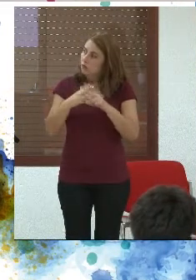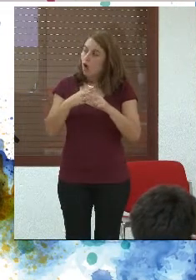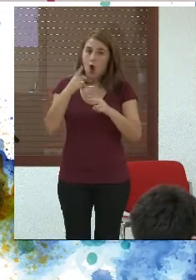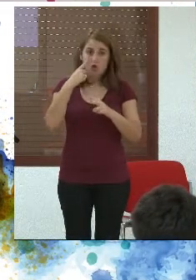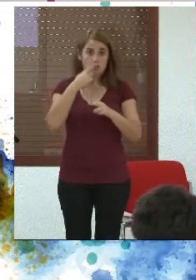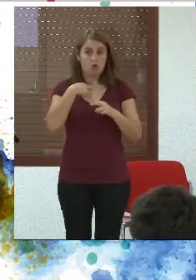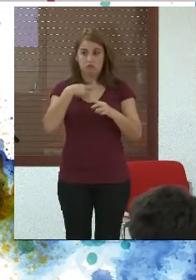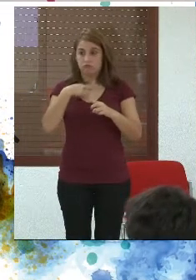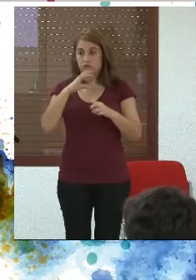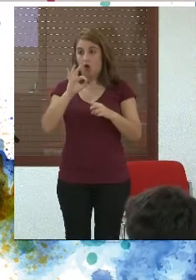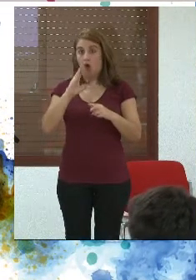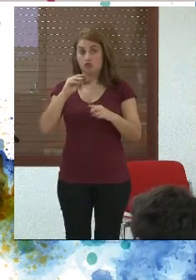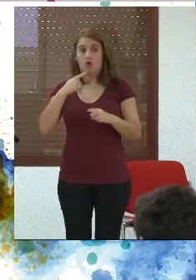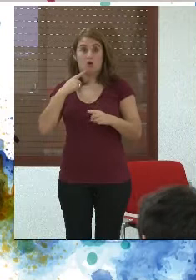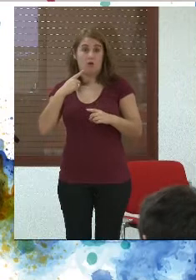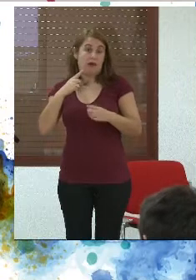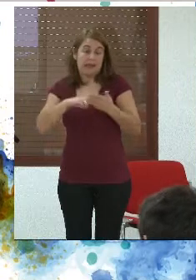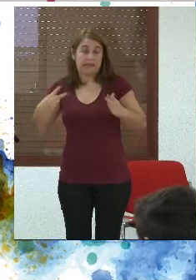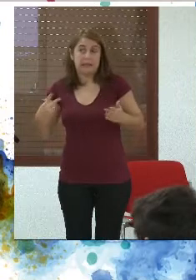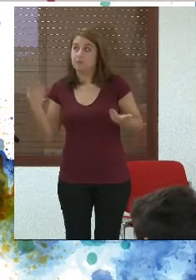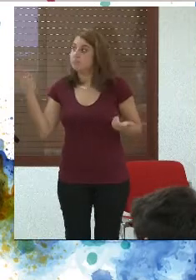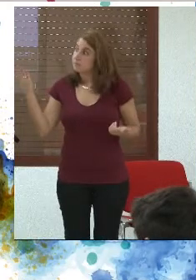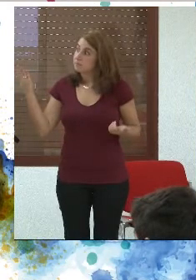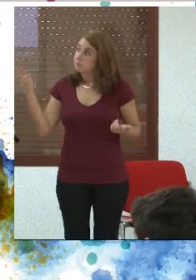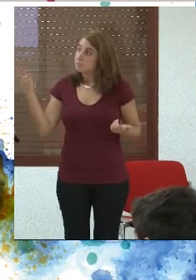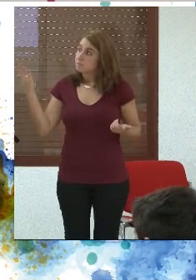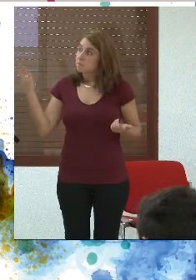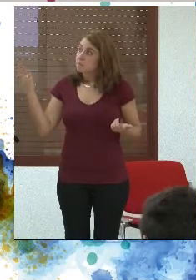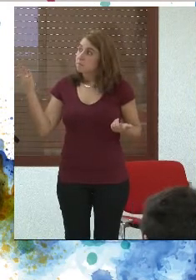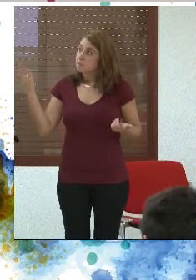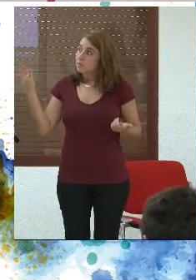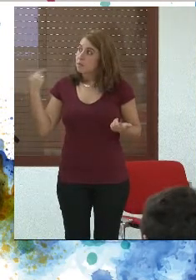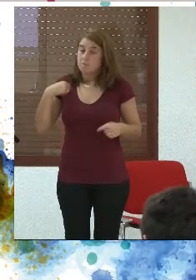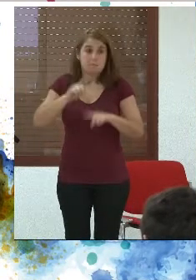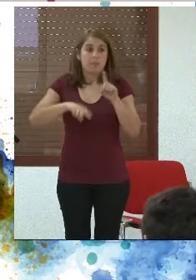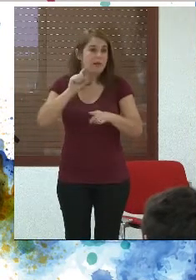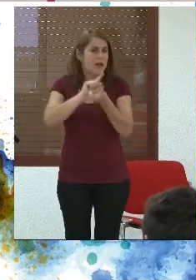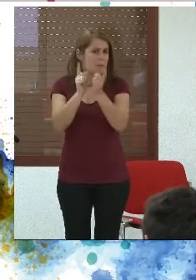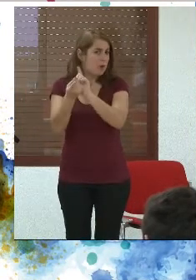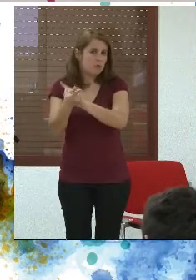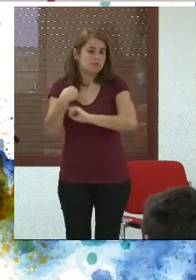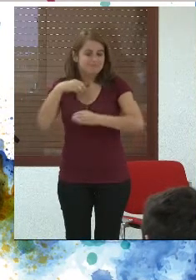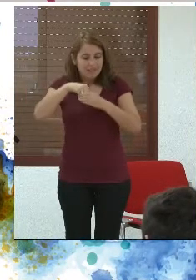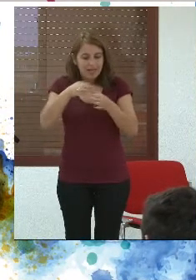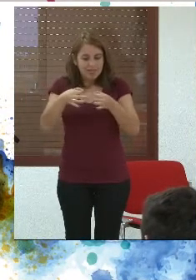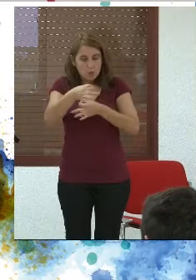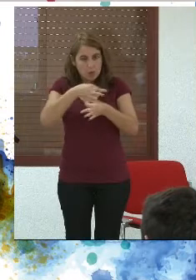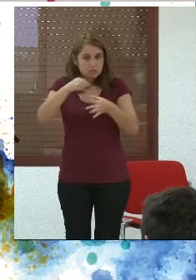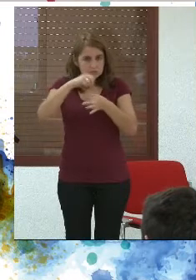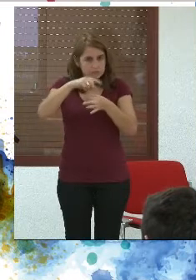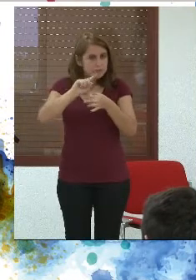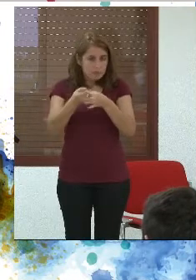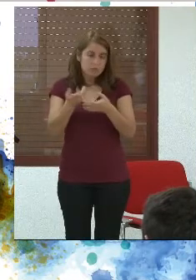which tries to stimulate these cells through with light and trying to induce certain changes